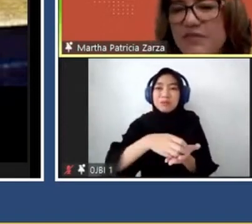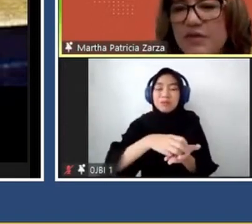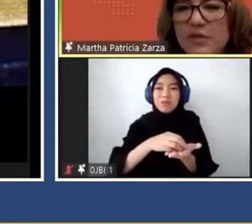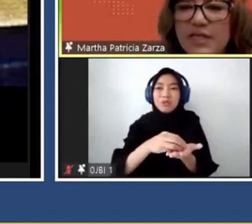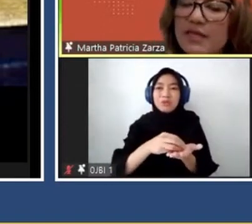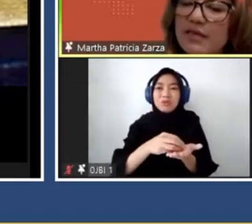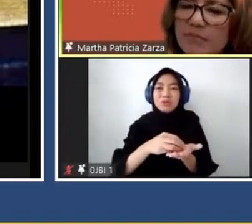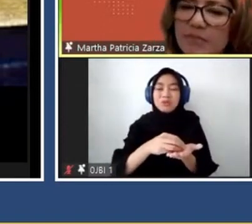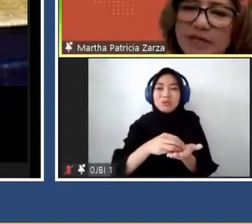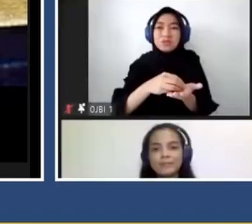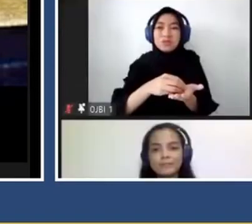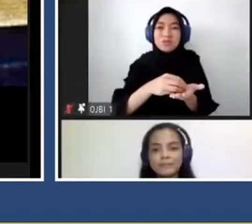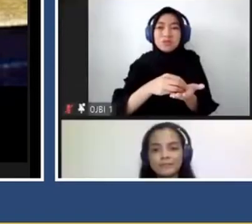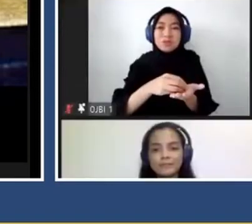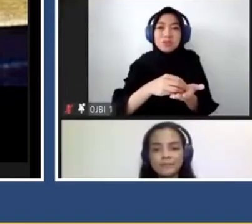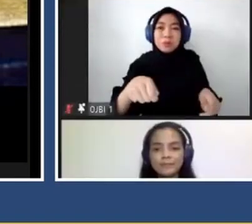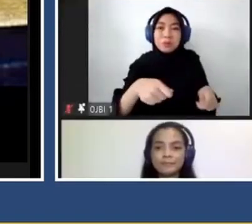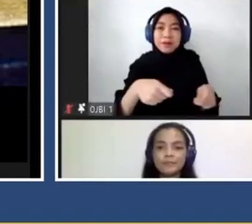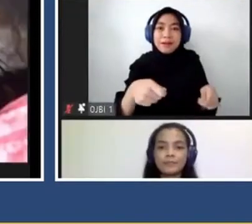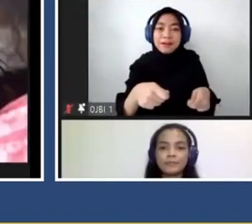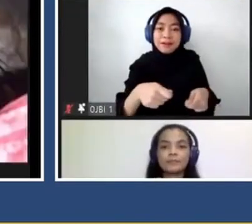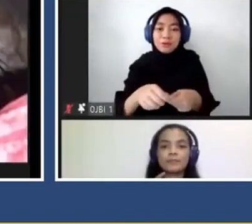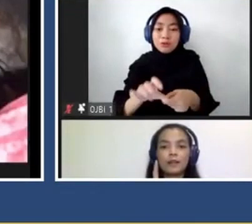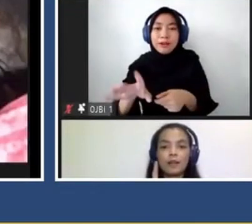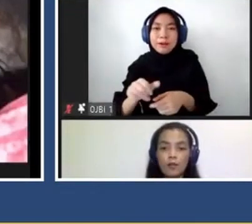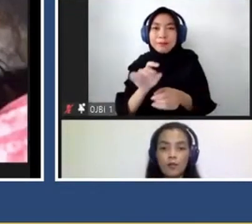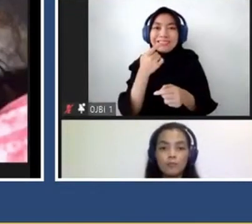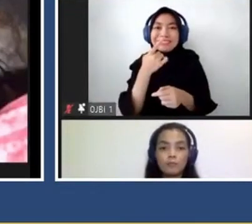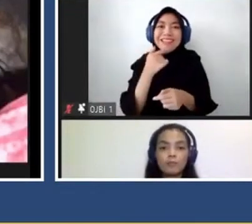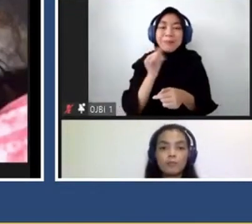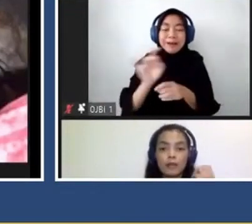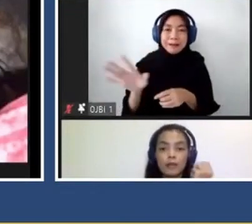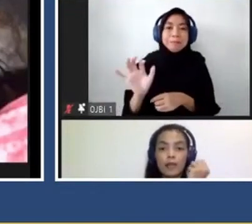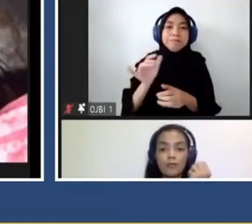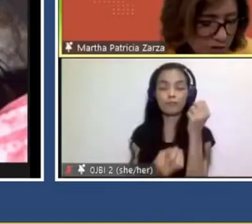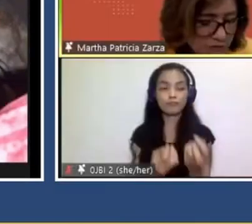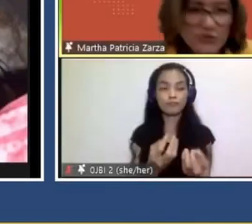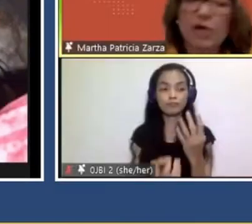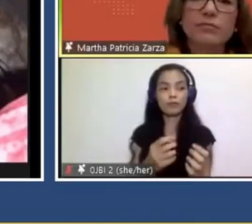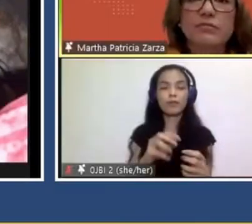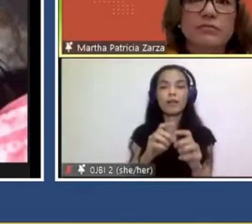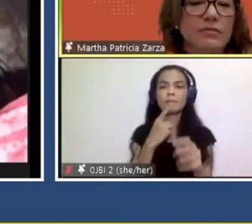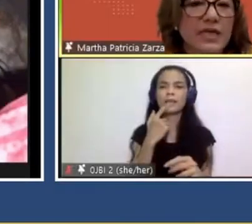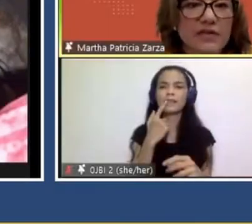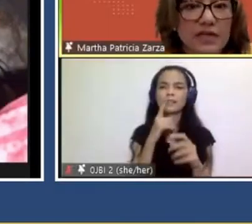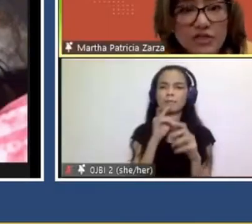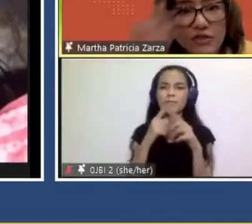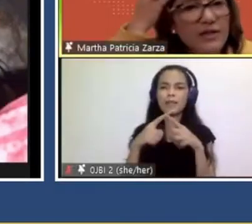very different when they make it with another source of energy. According to